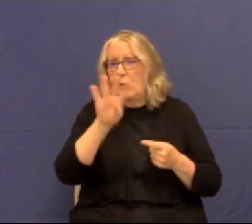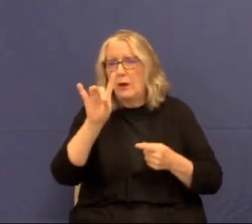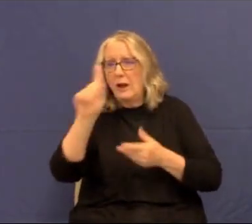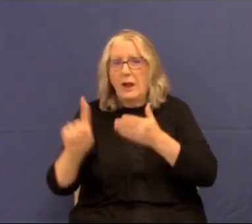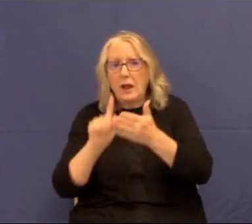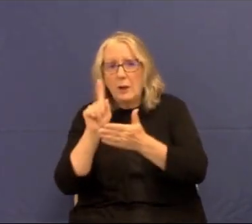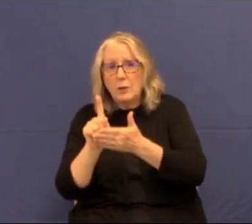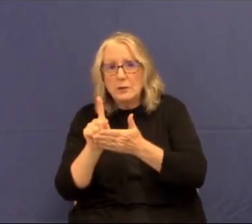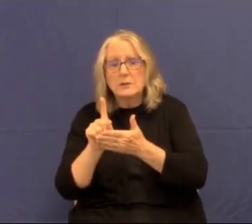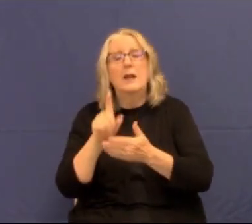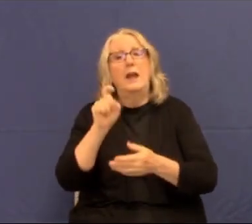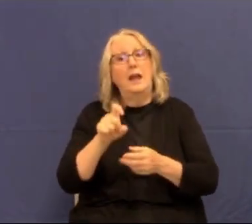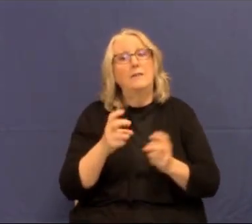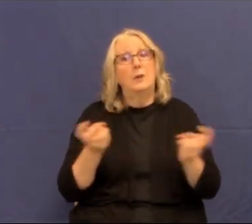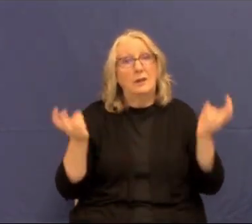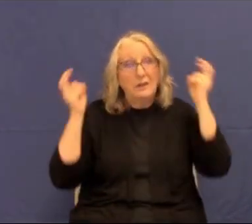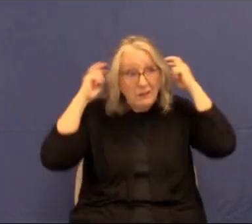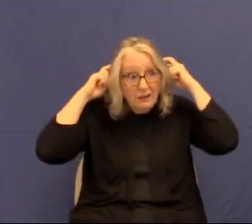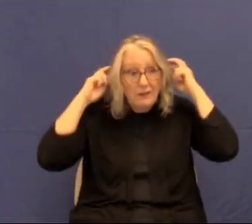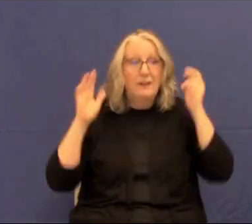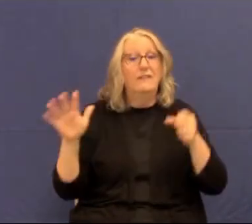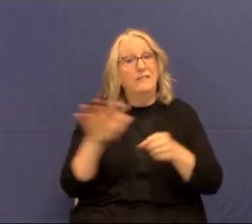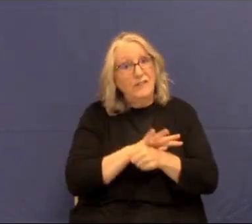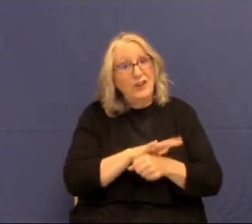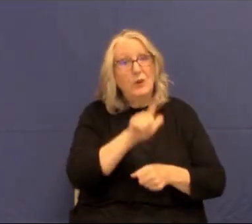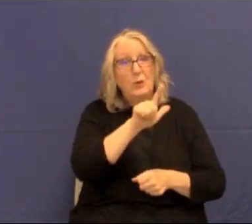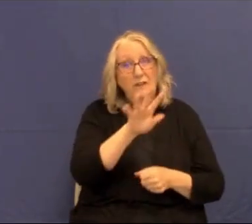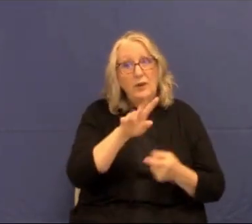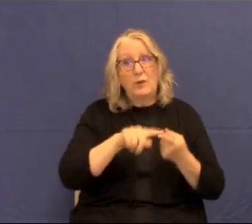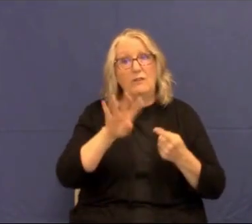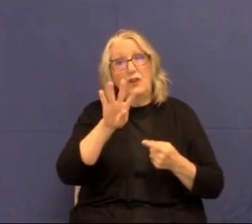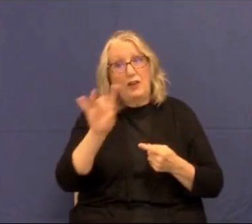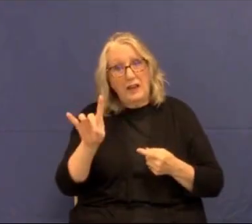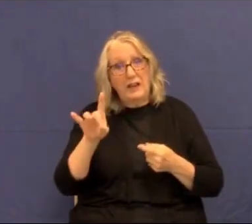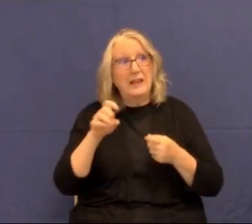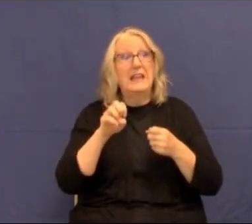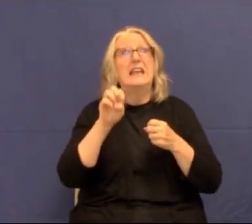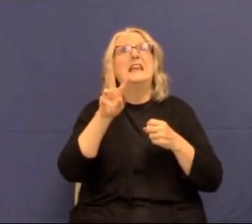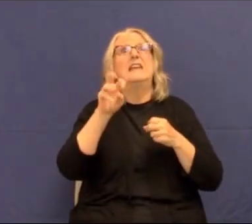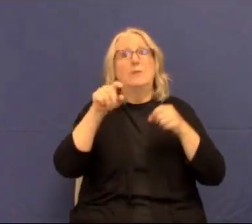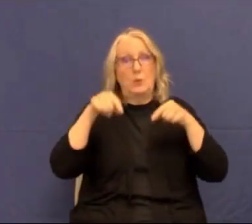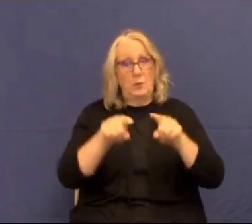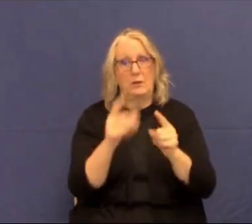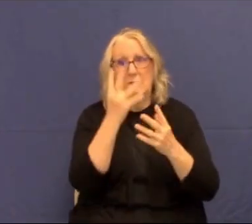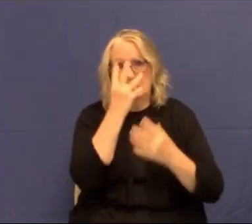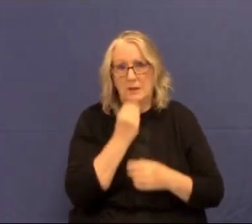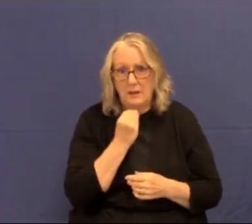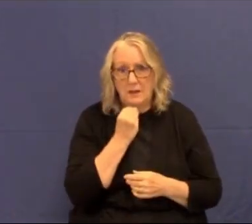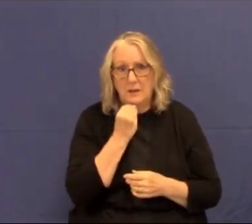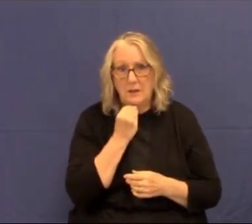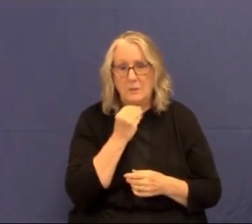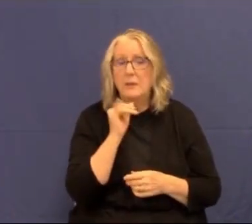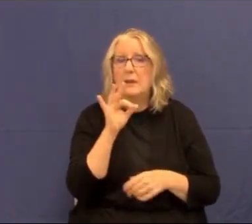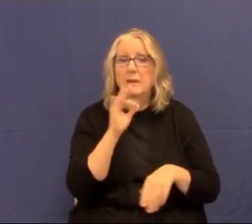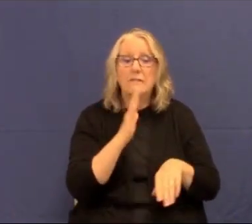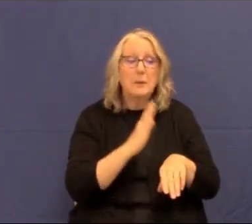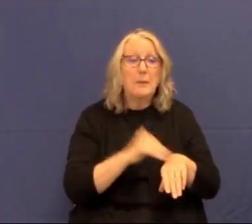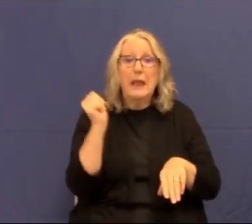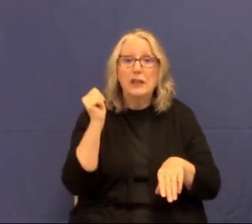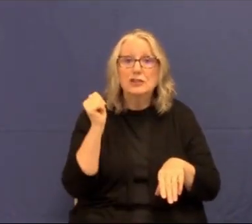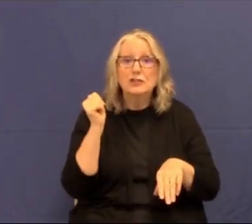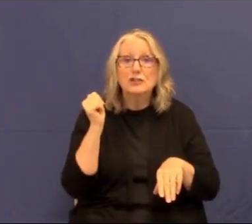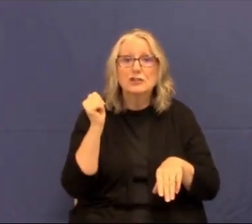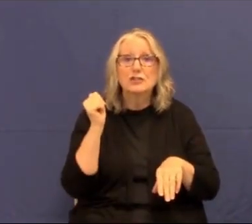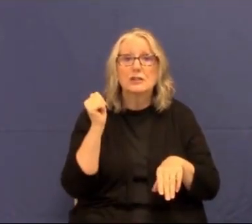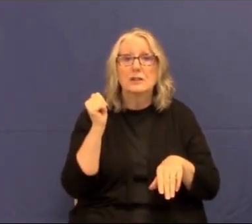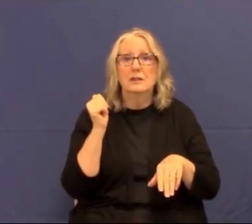so I'm also having to wear my cochlear implant for the whole 24 or 48 hours, even while I'm sleeping, because pages will come in the middle of the